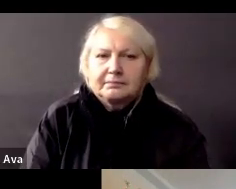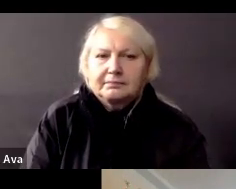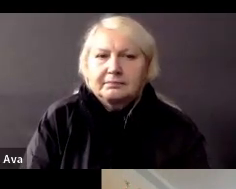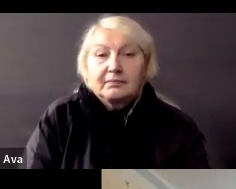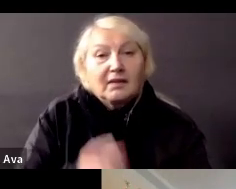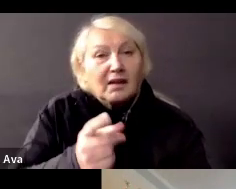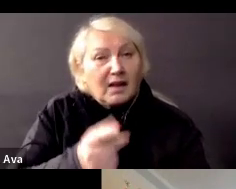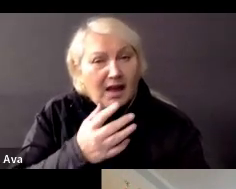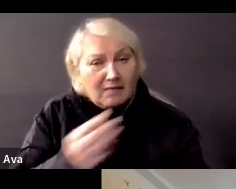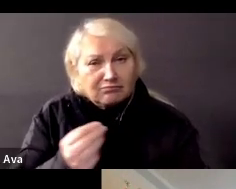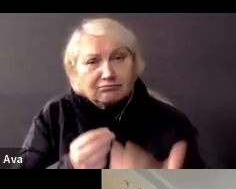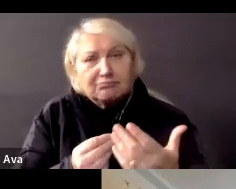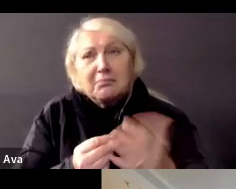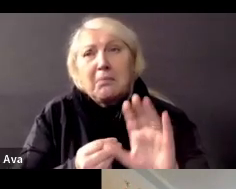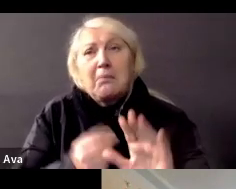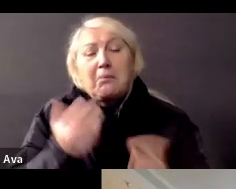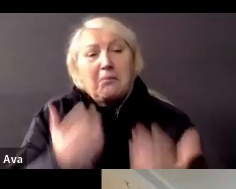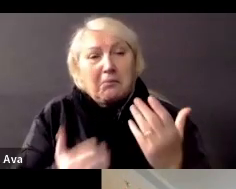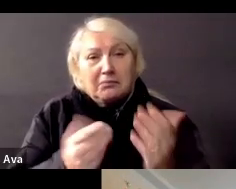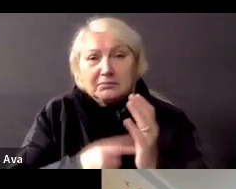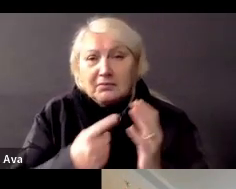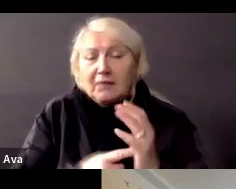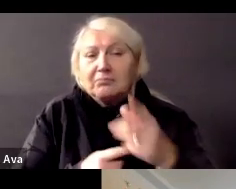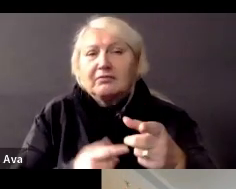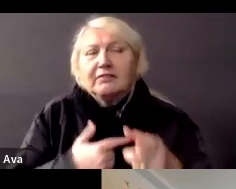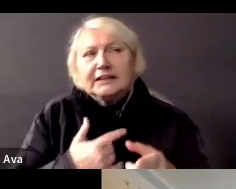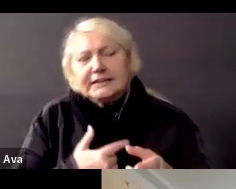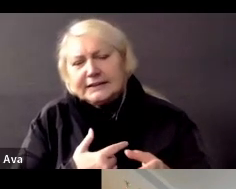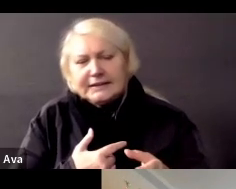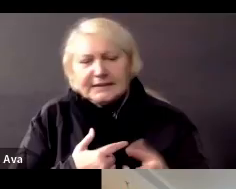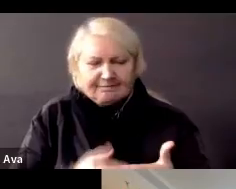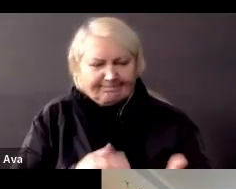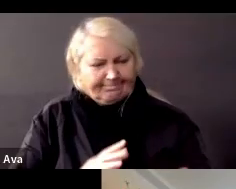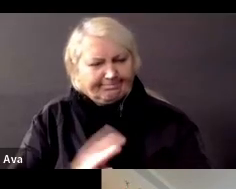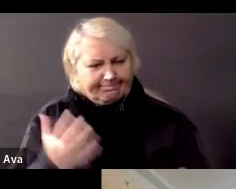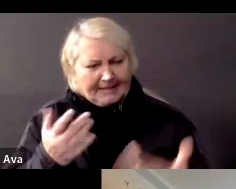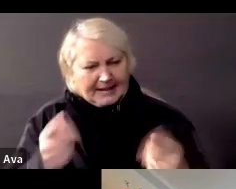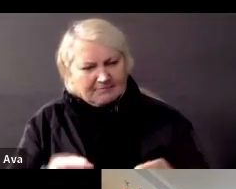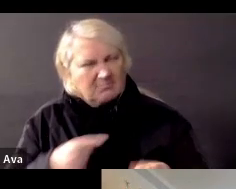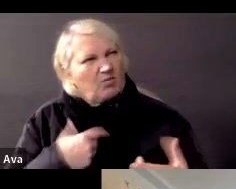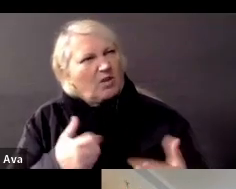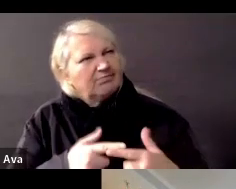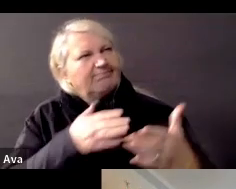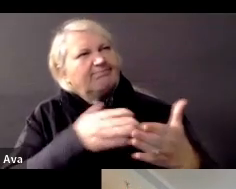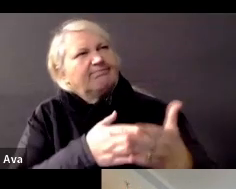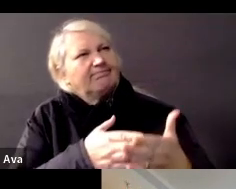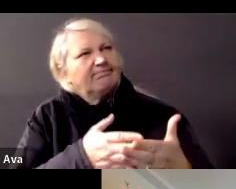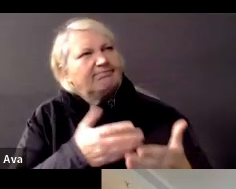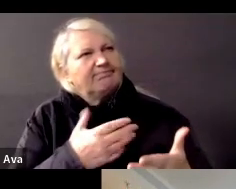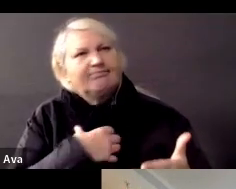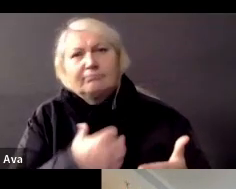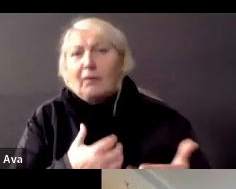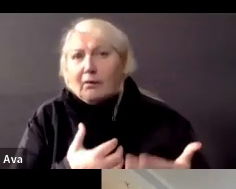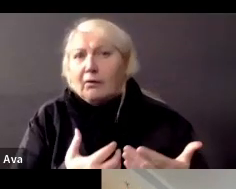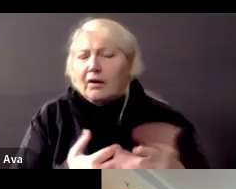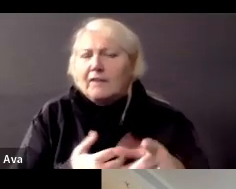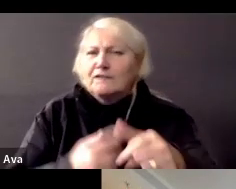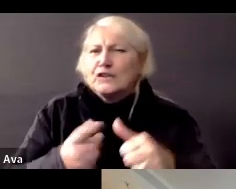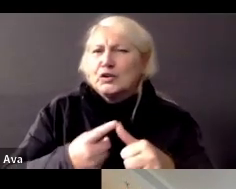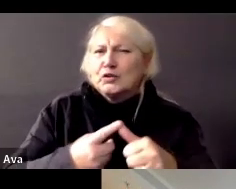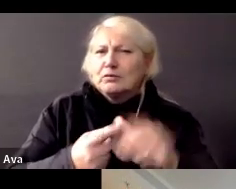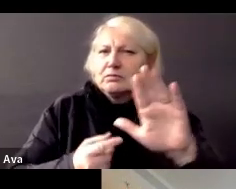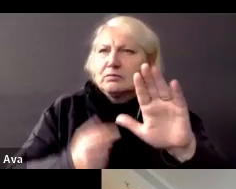sometimes we may want to file a complaint. Sometimes uh, knowing our rights can give us